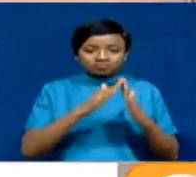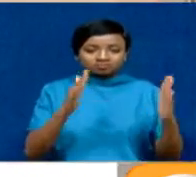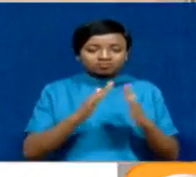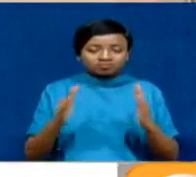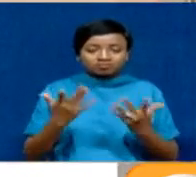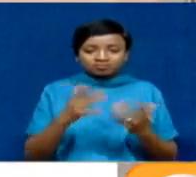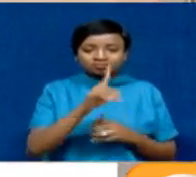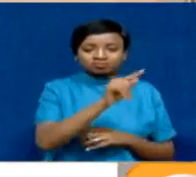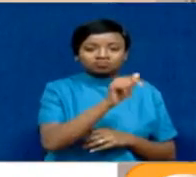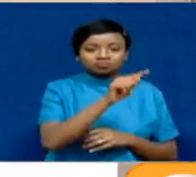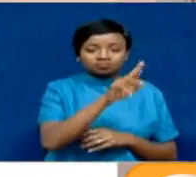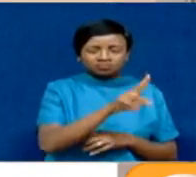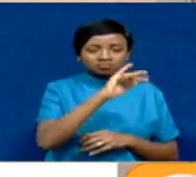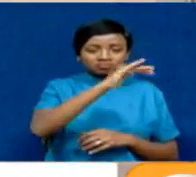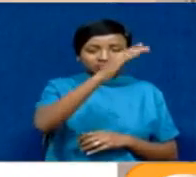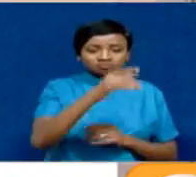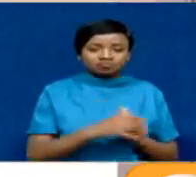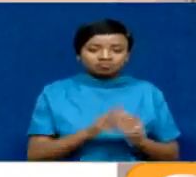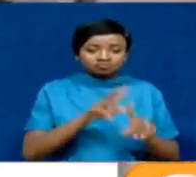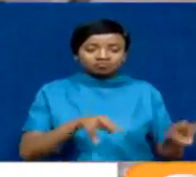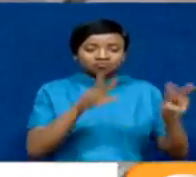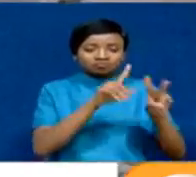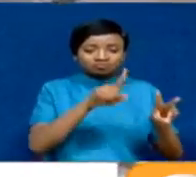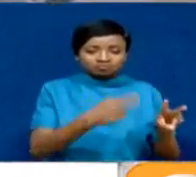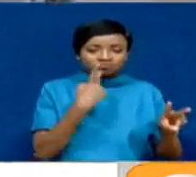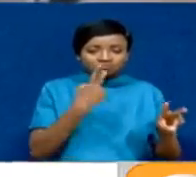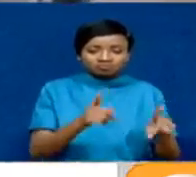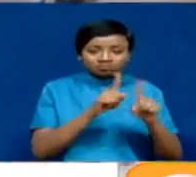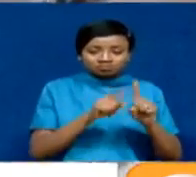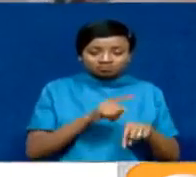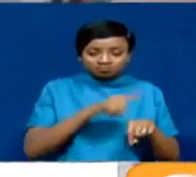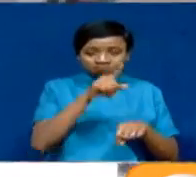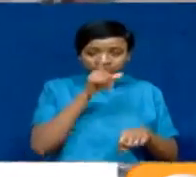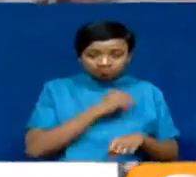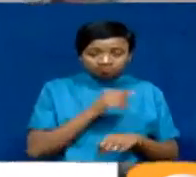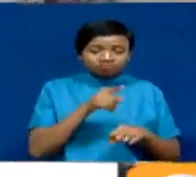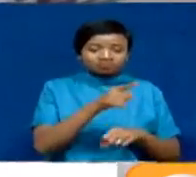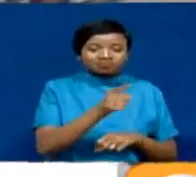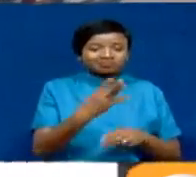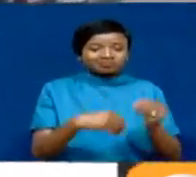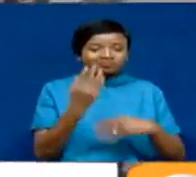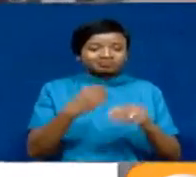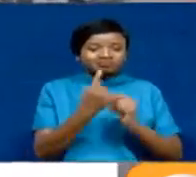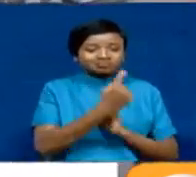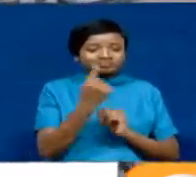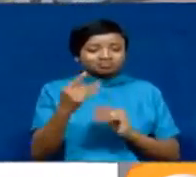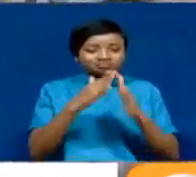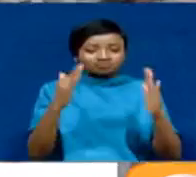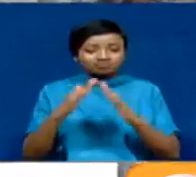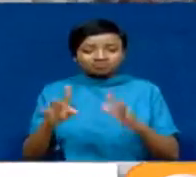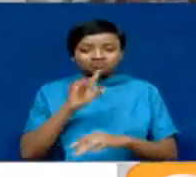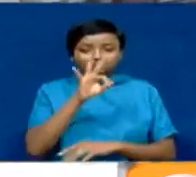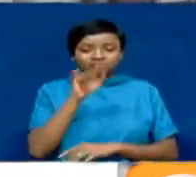of 1,200 apartments. Once completed, the units are expected to go for 3.9 million shillings, with the first